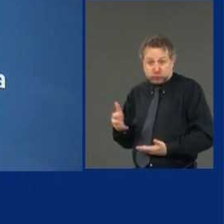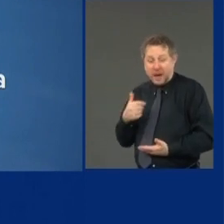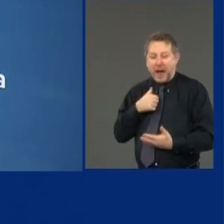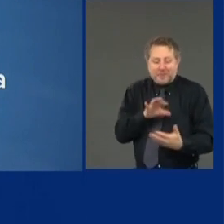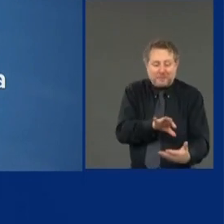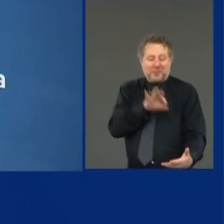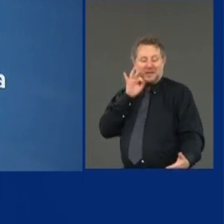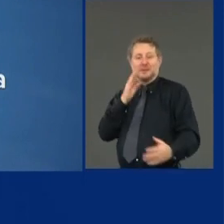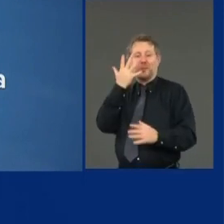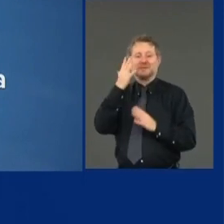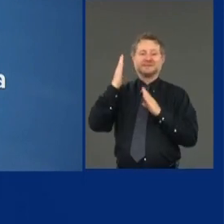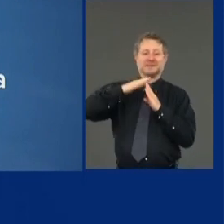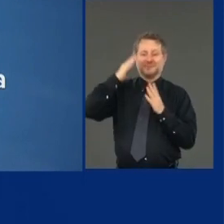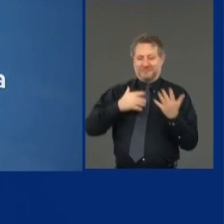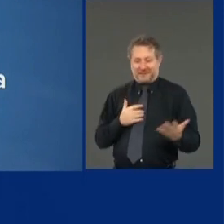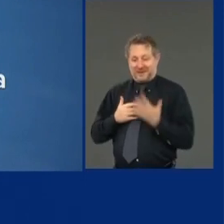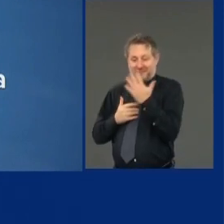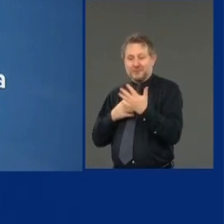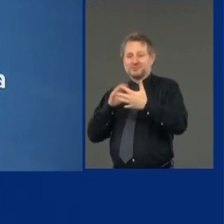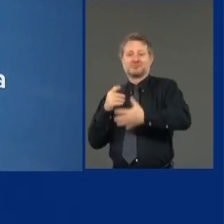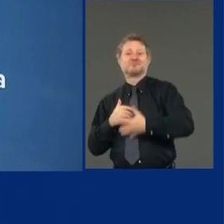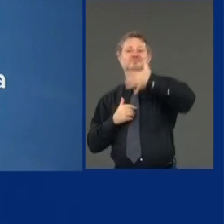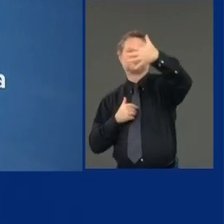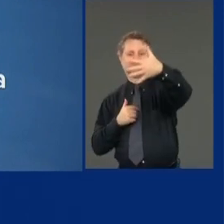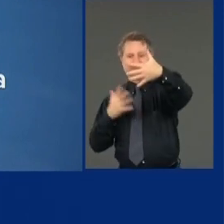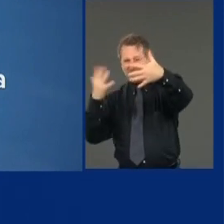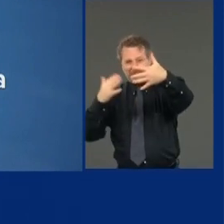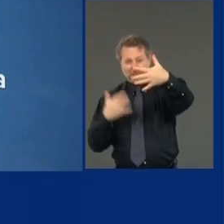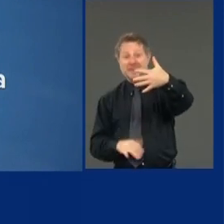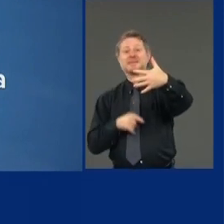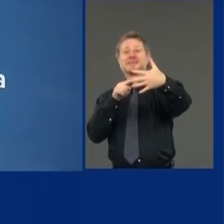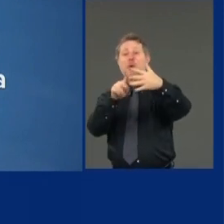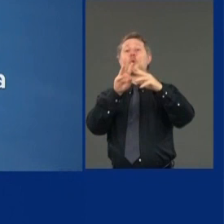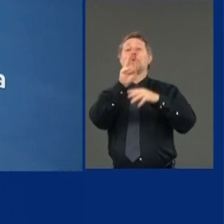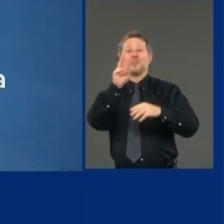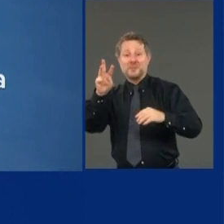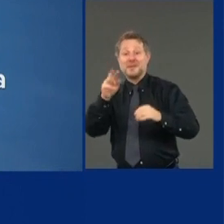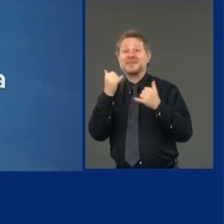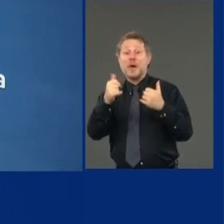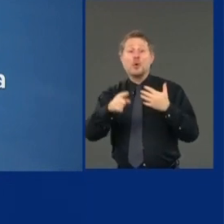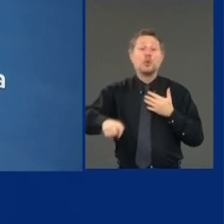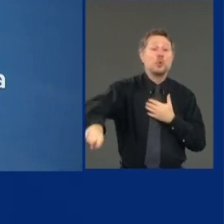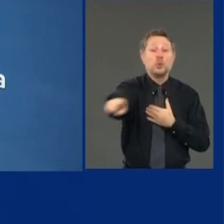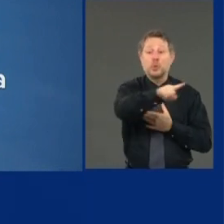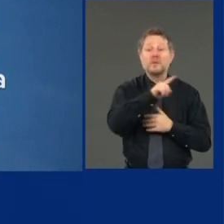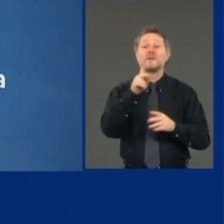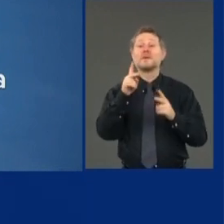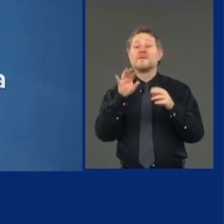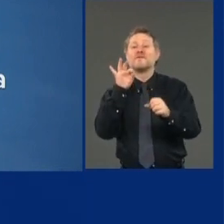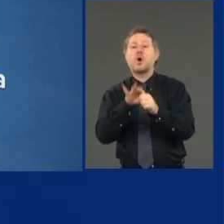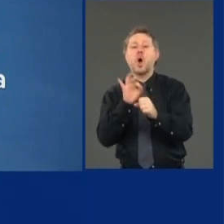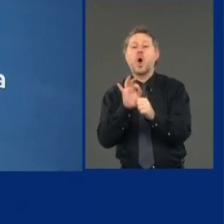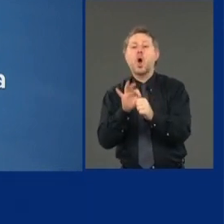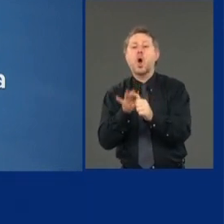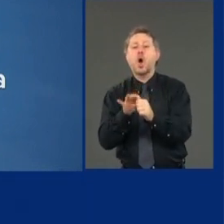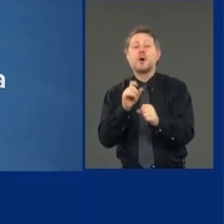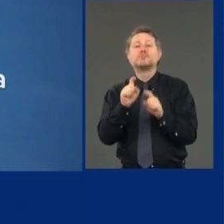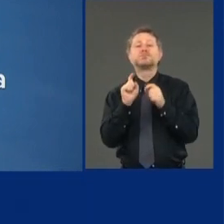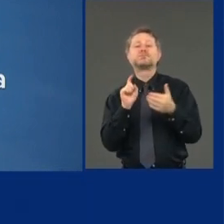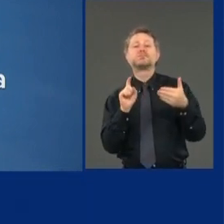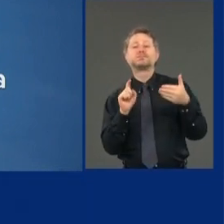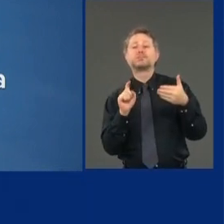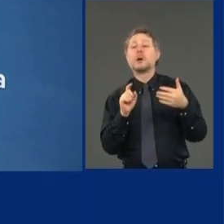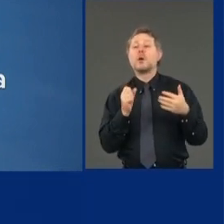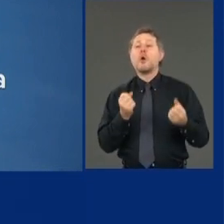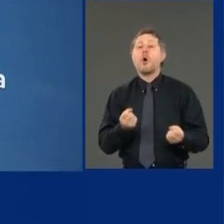were picked as finalists. People could then vote on the 5 finalists. The question is,